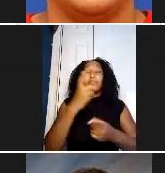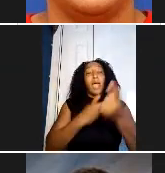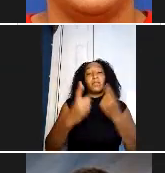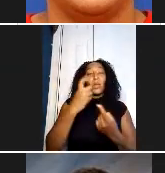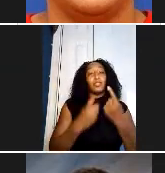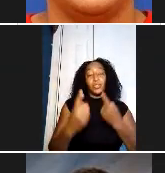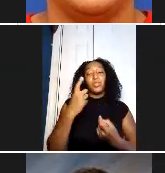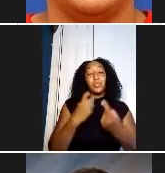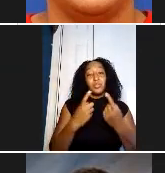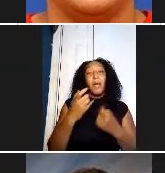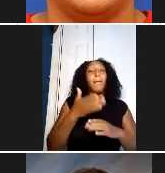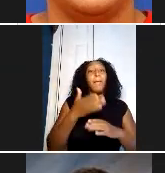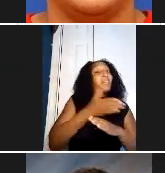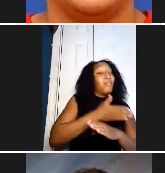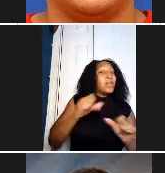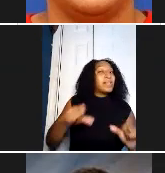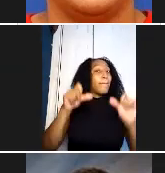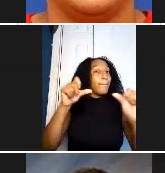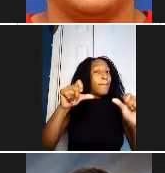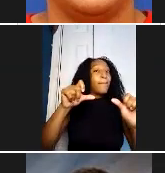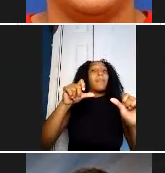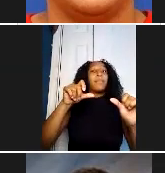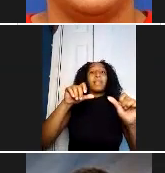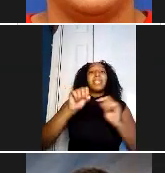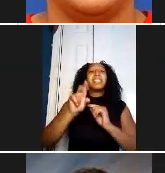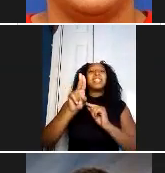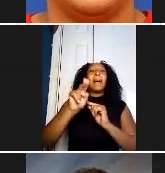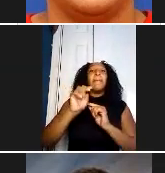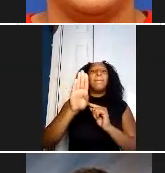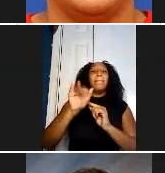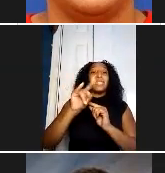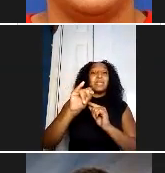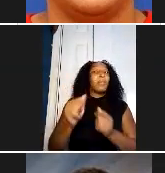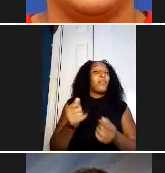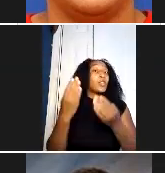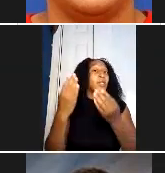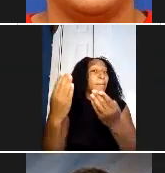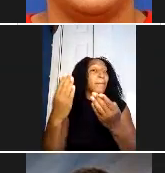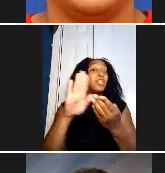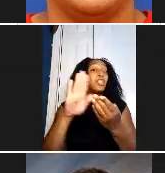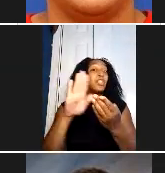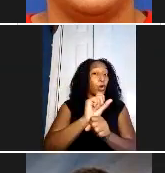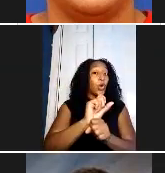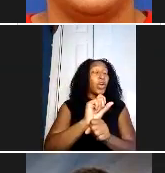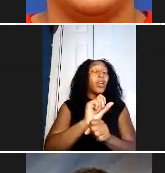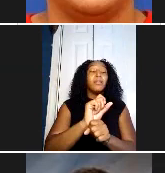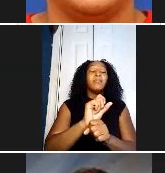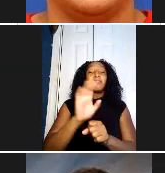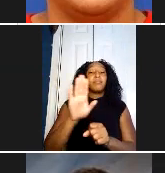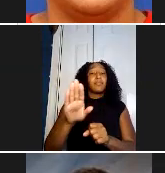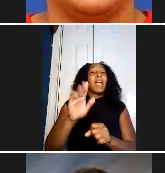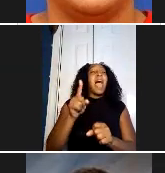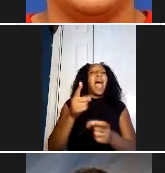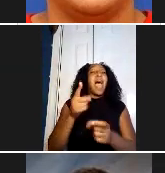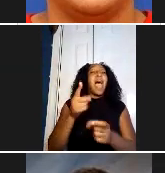the work, right? To make sure that you understand correctly, right? But that doesn't prevent you from working ahead.